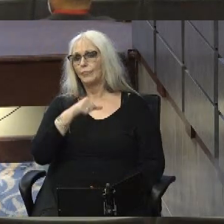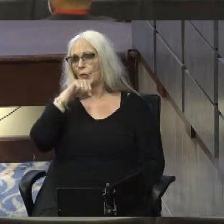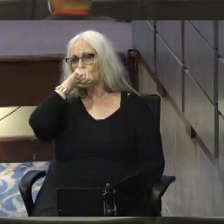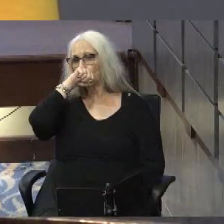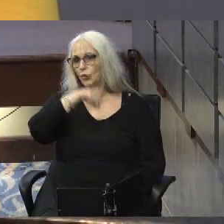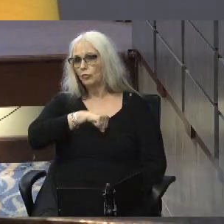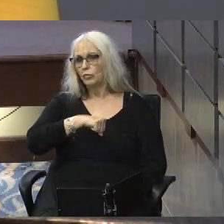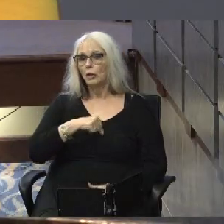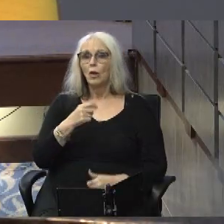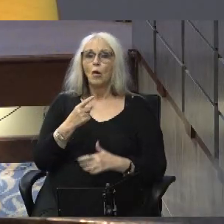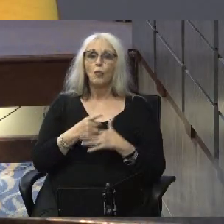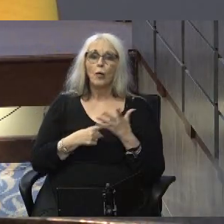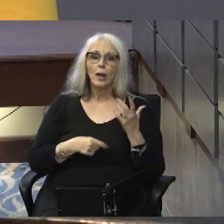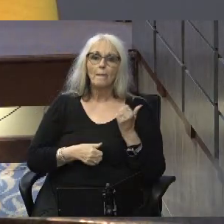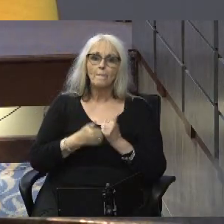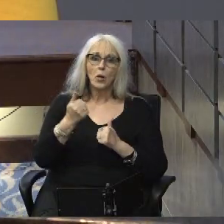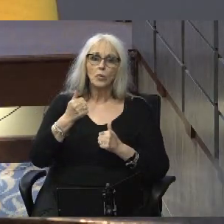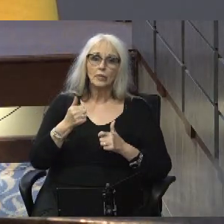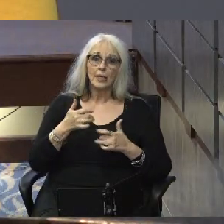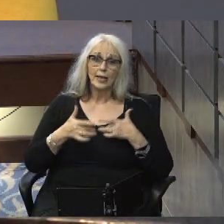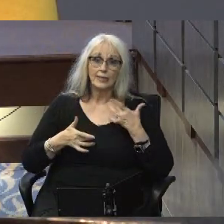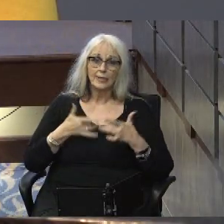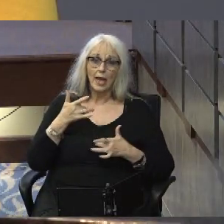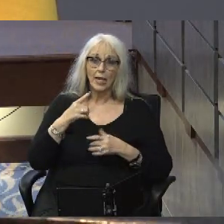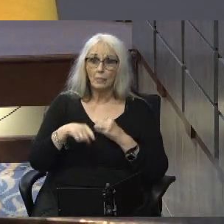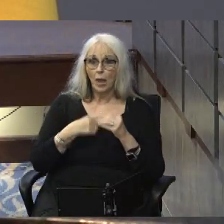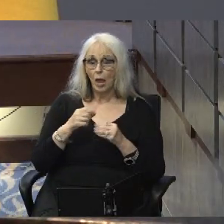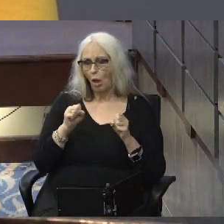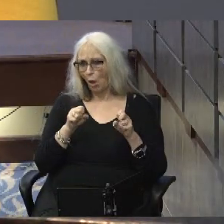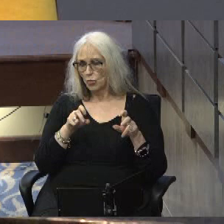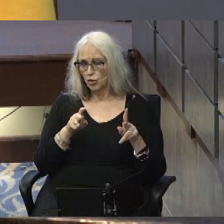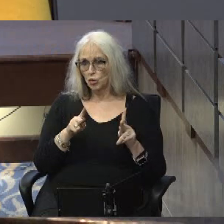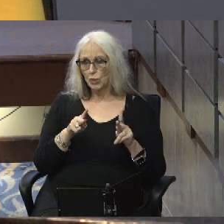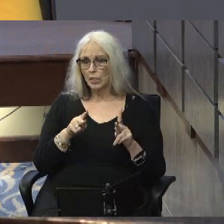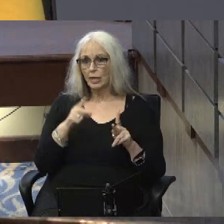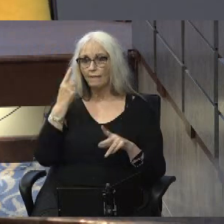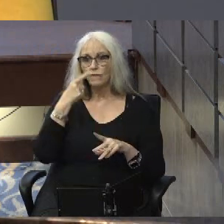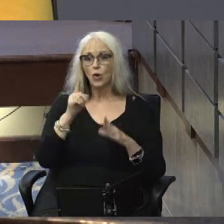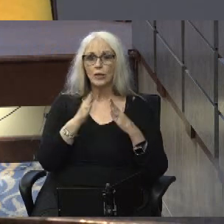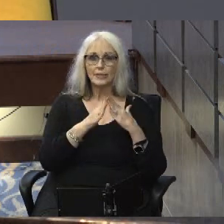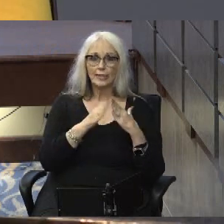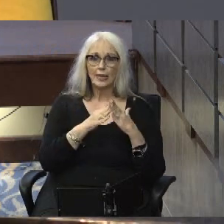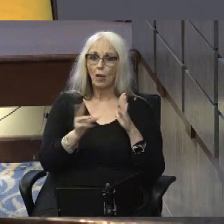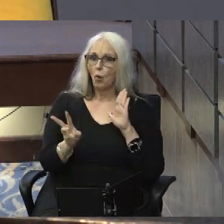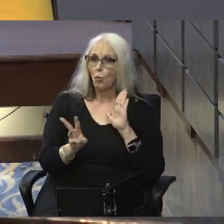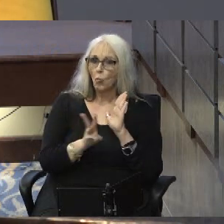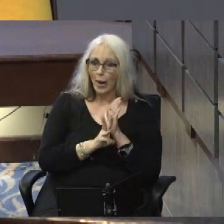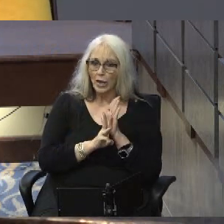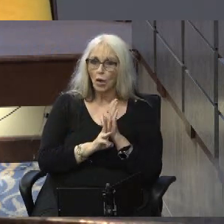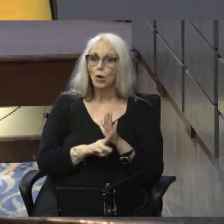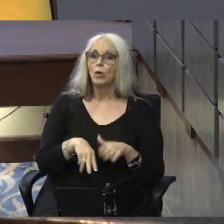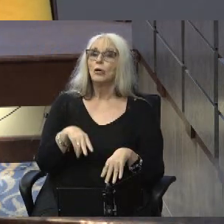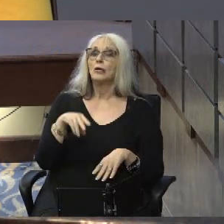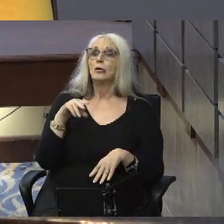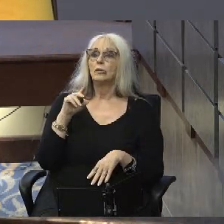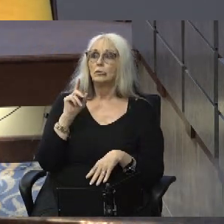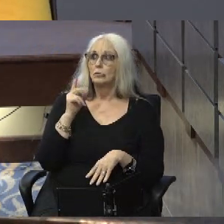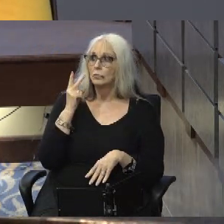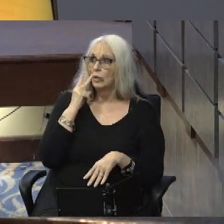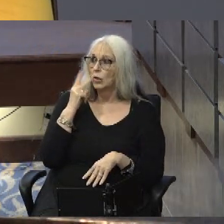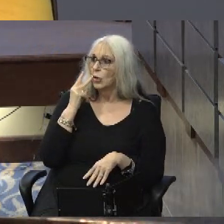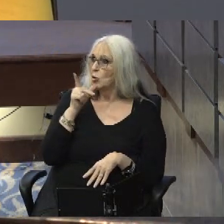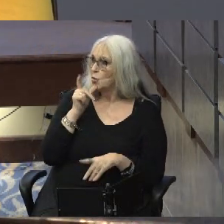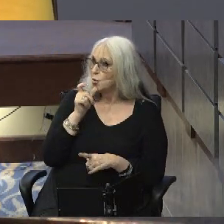what I'm most excited about is that this opportunity for the city of Waco to look at who it